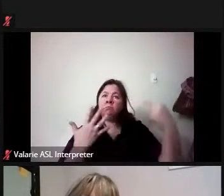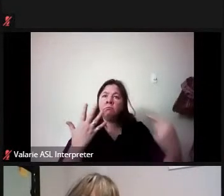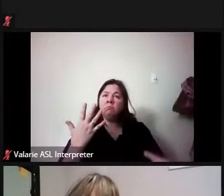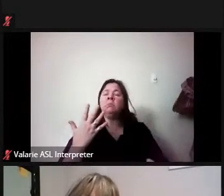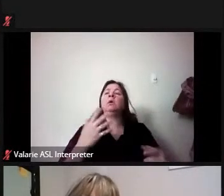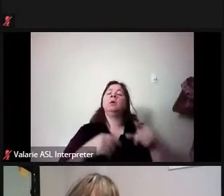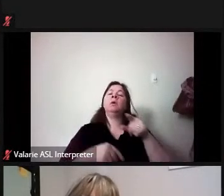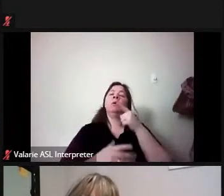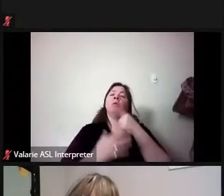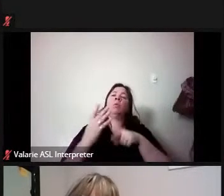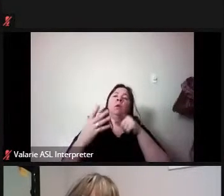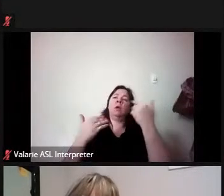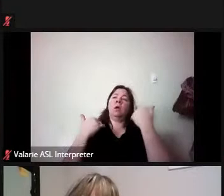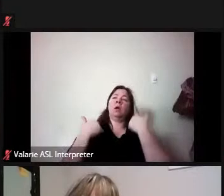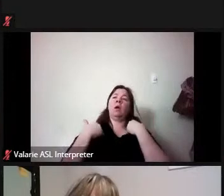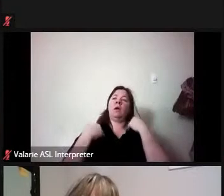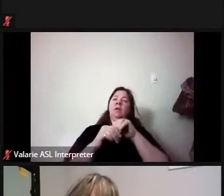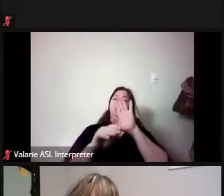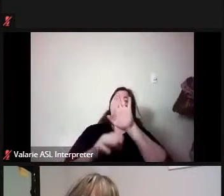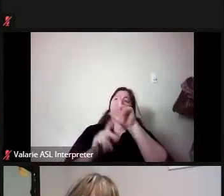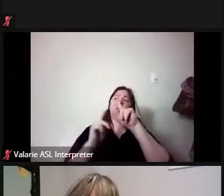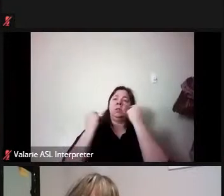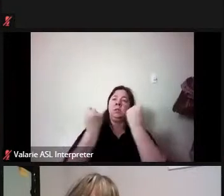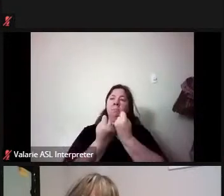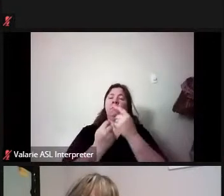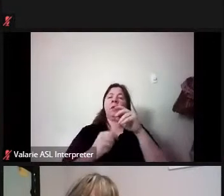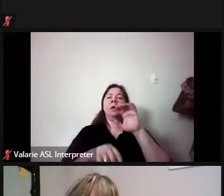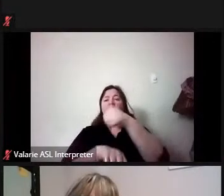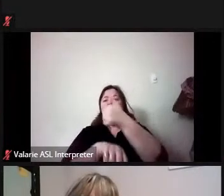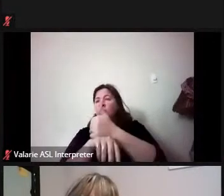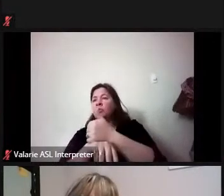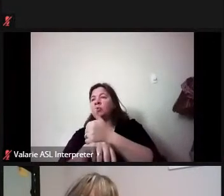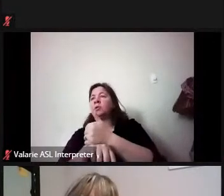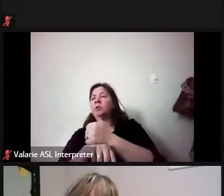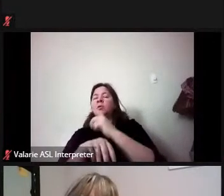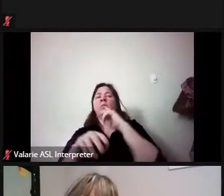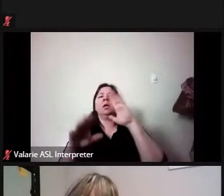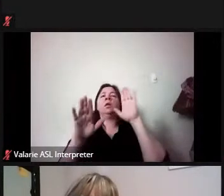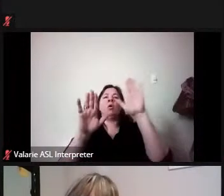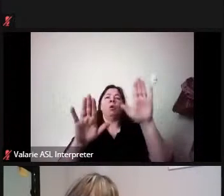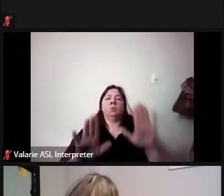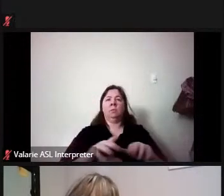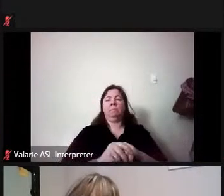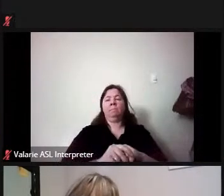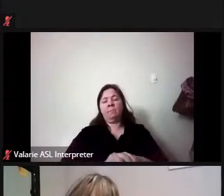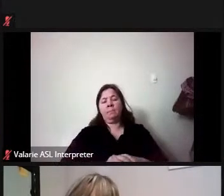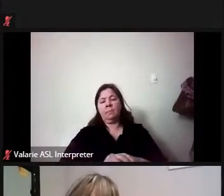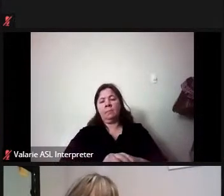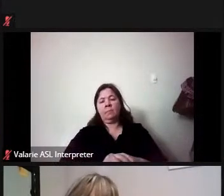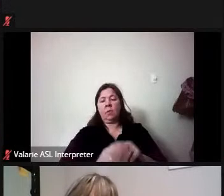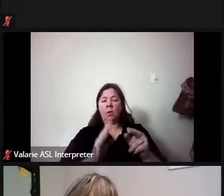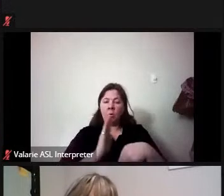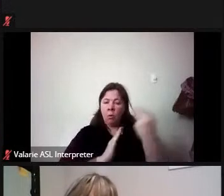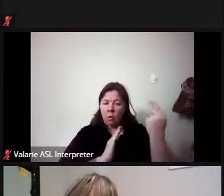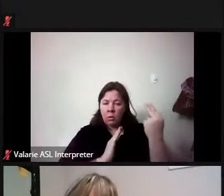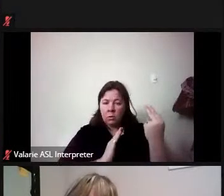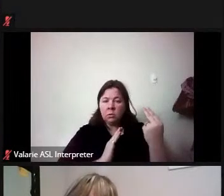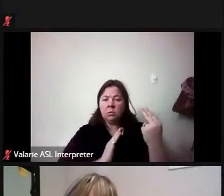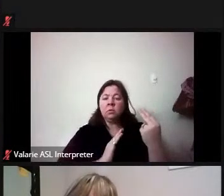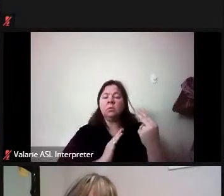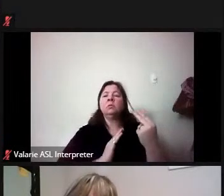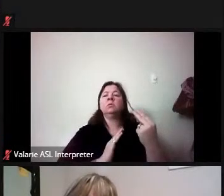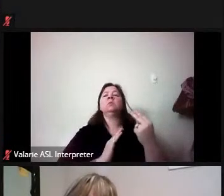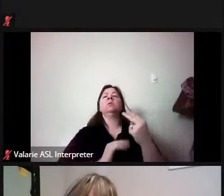having in his team and founders, that is tremendous. The honesty which